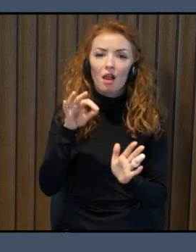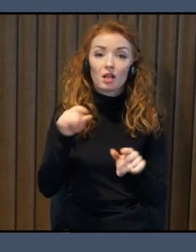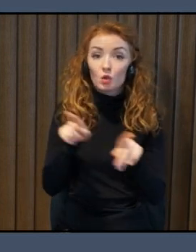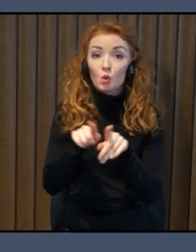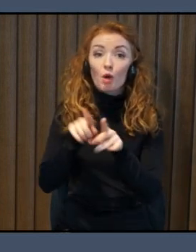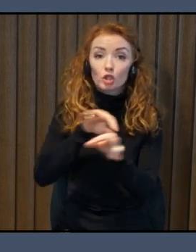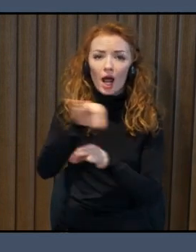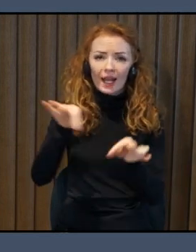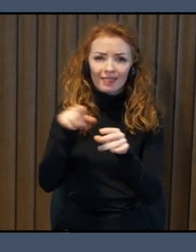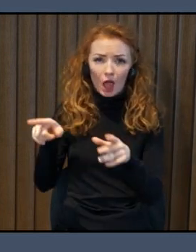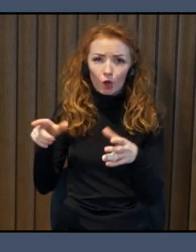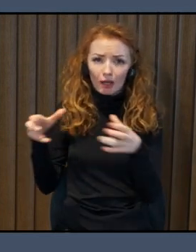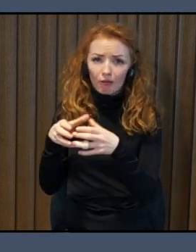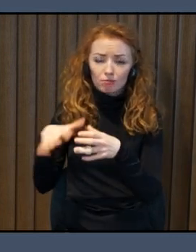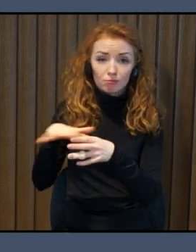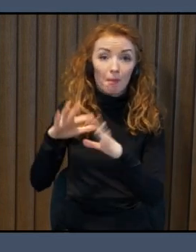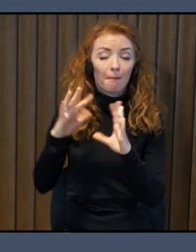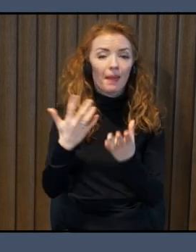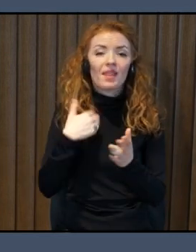I chose from the same